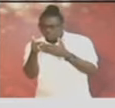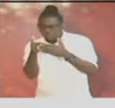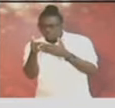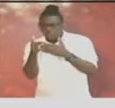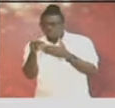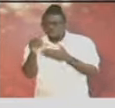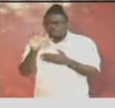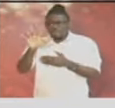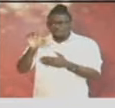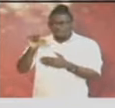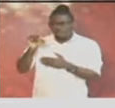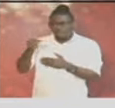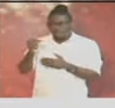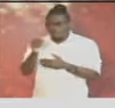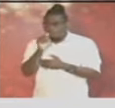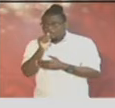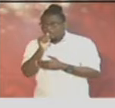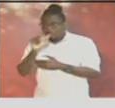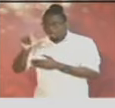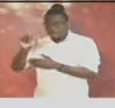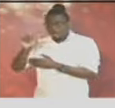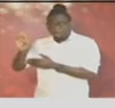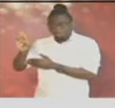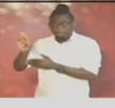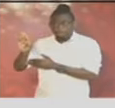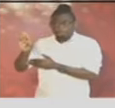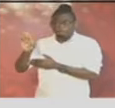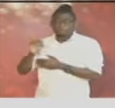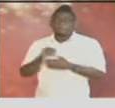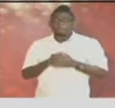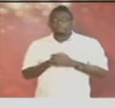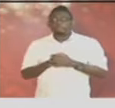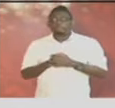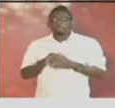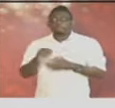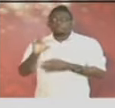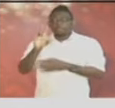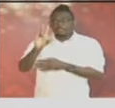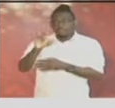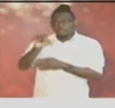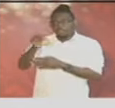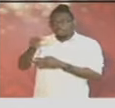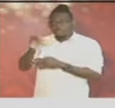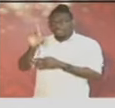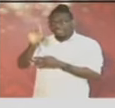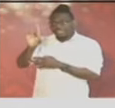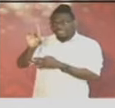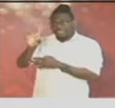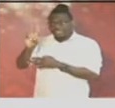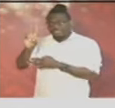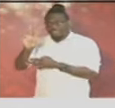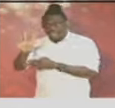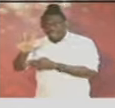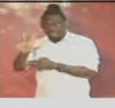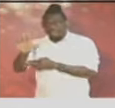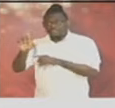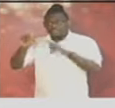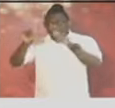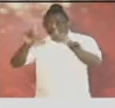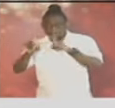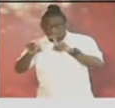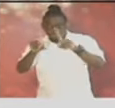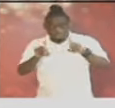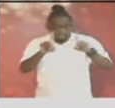the private facilities. Of those, 7,865 would have tested positive, and we